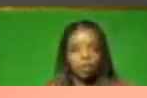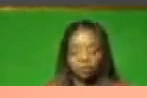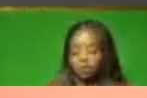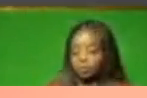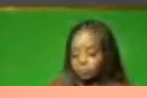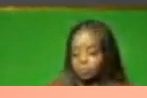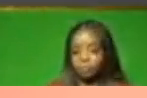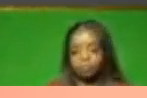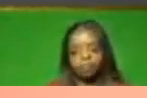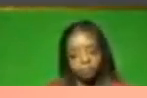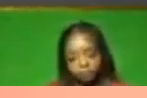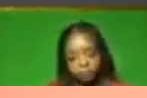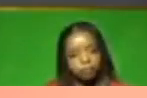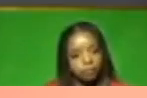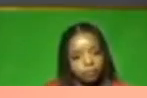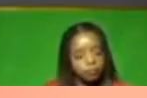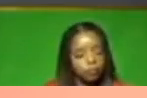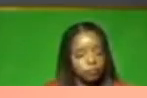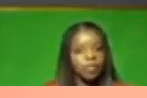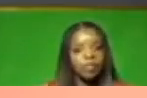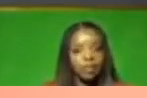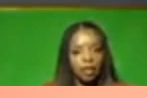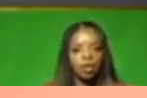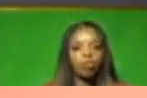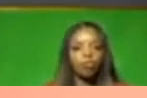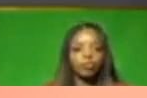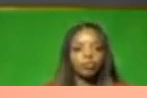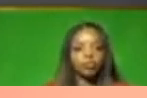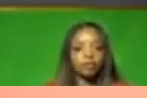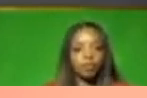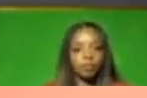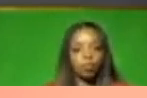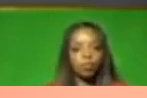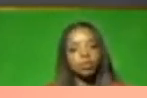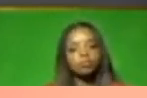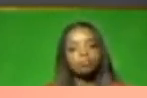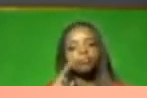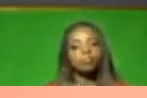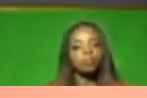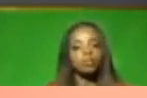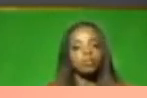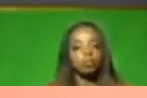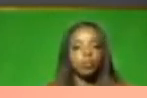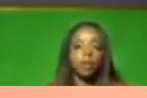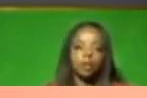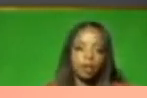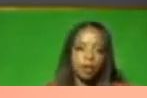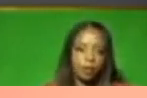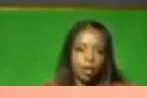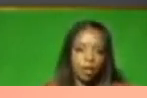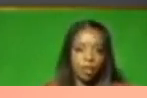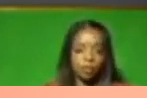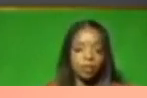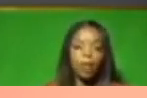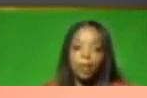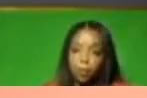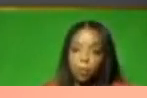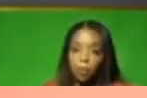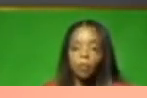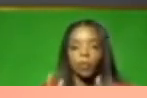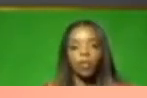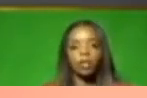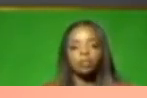that they can receive the support that they need to lead decent lives. A number of issues will continue to